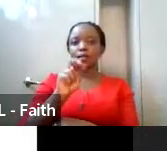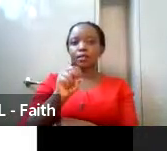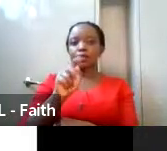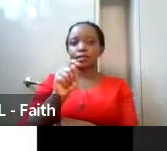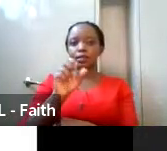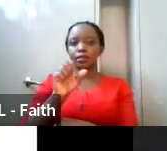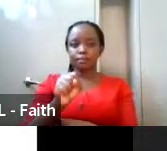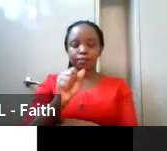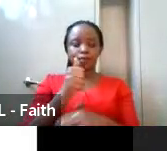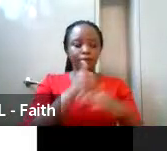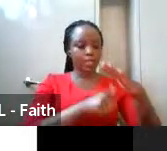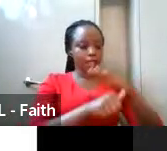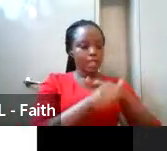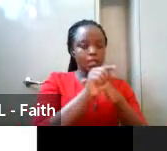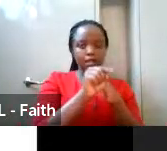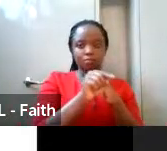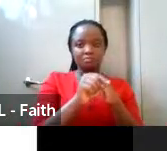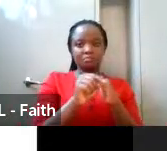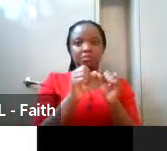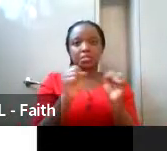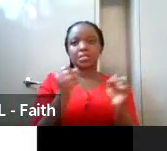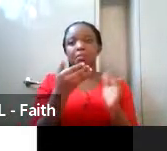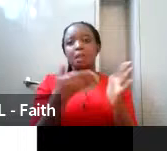And emoluments, as